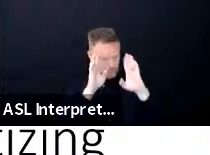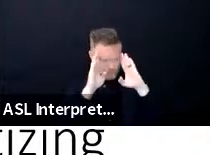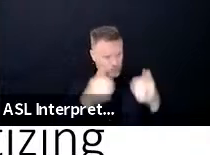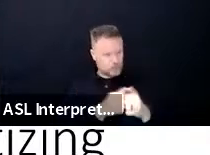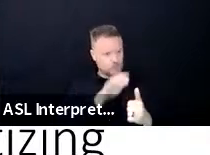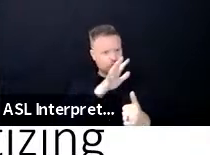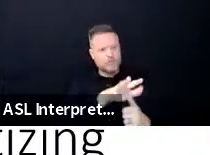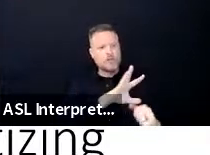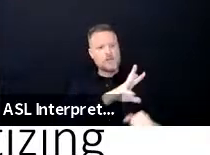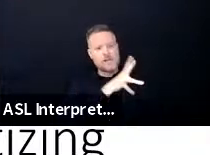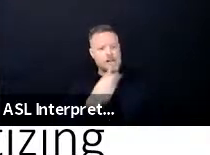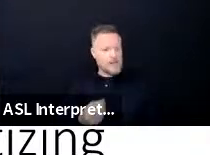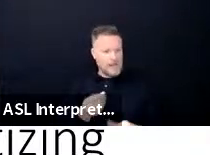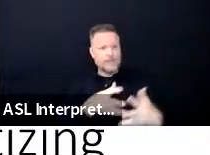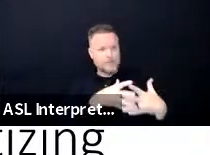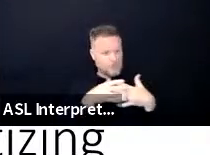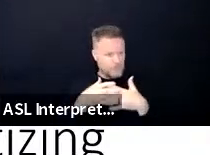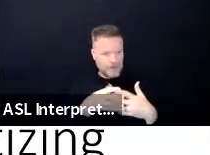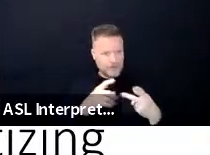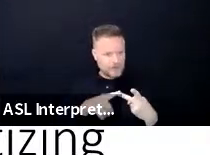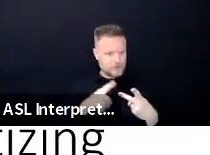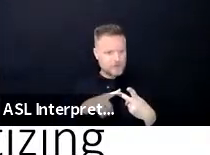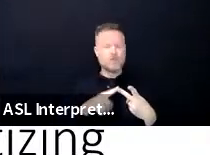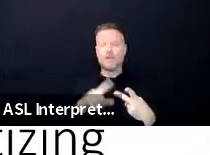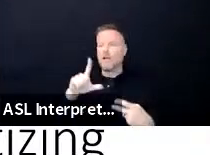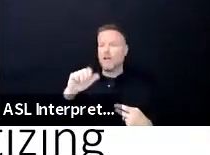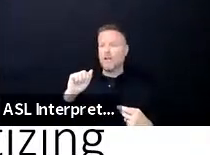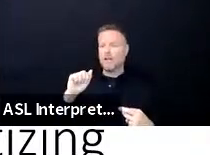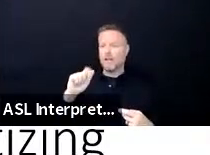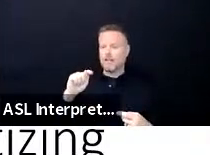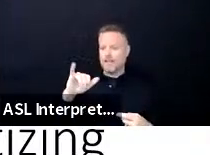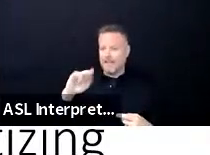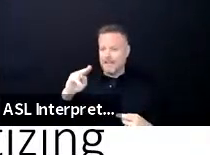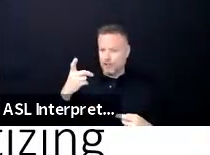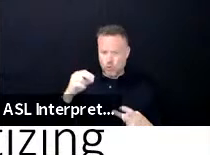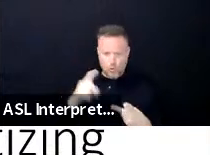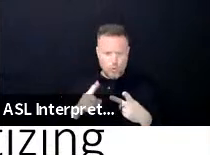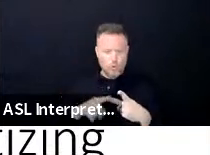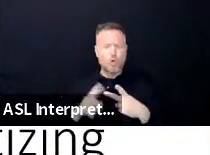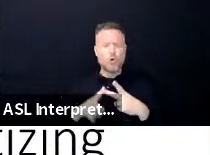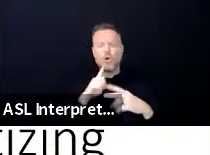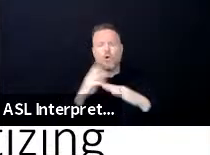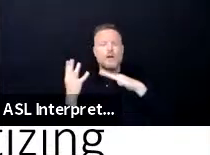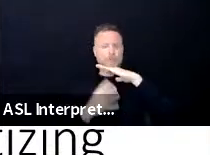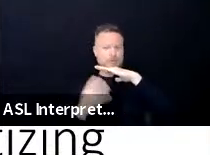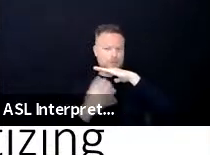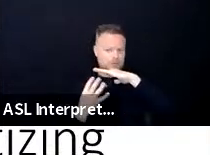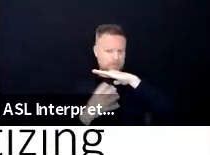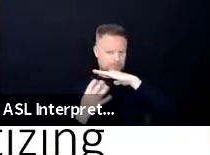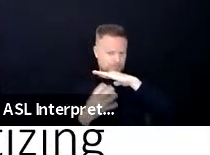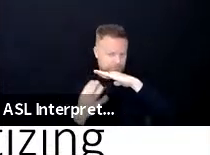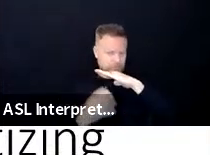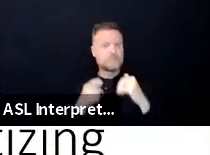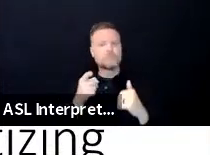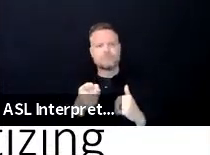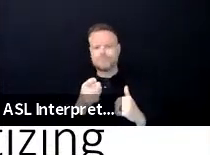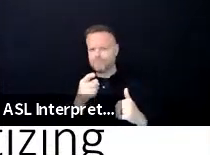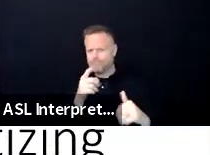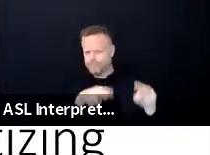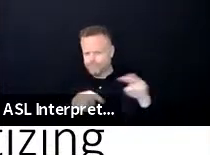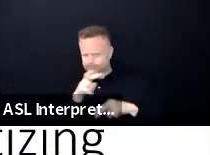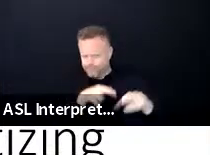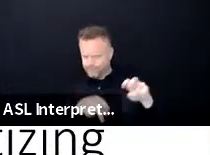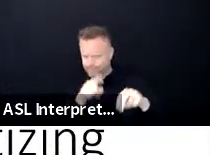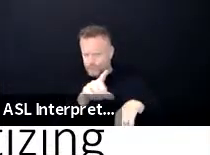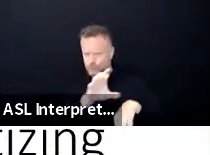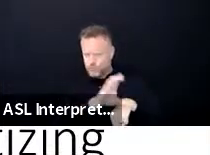and Latino and the immigrant populations, we tried to utilize all of those churches to kind of lead out